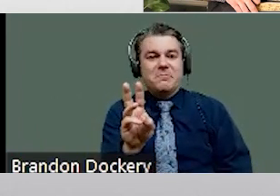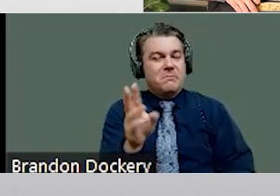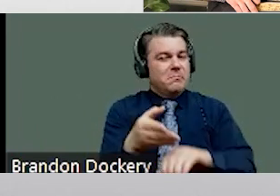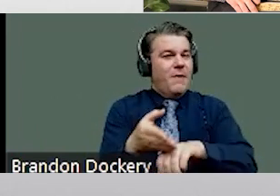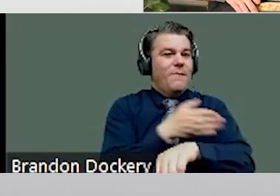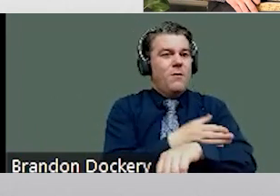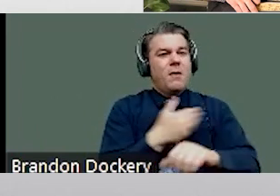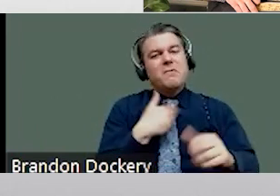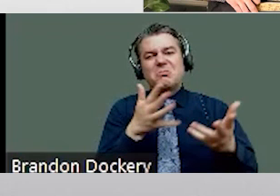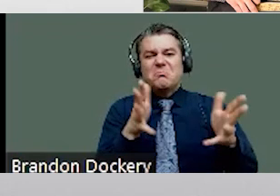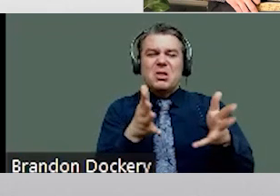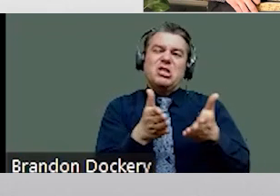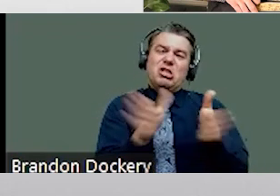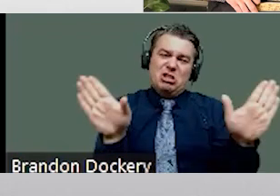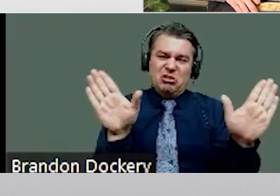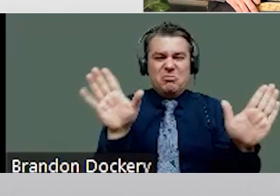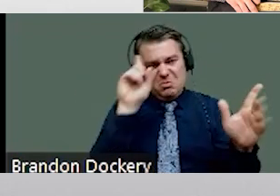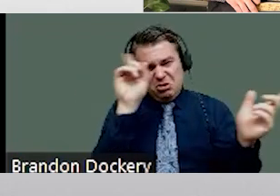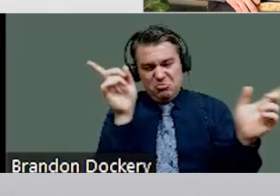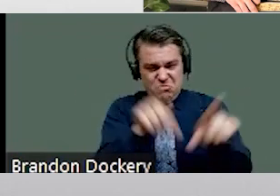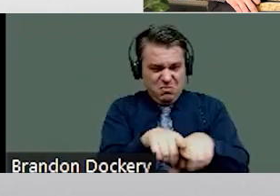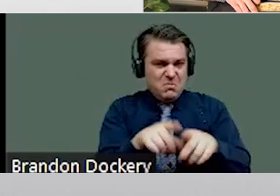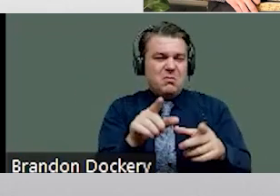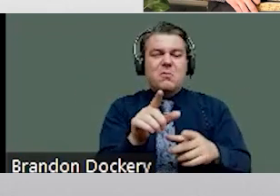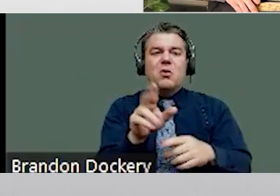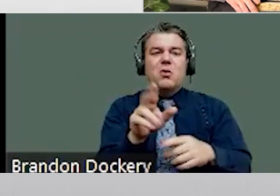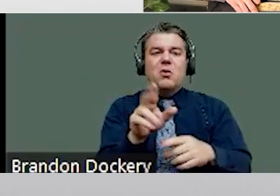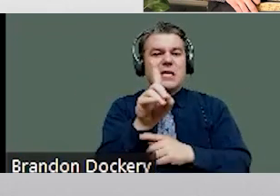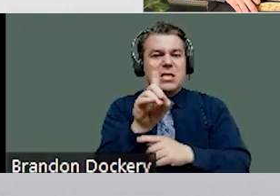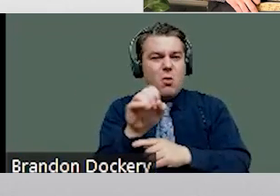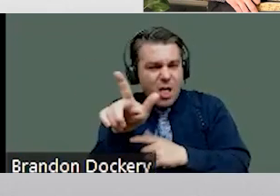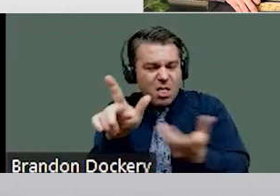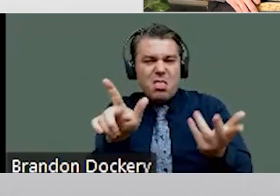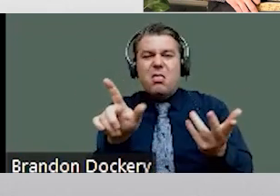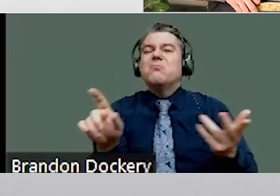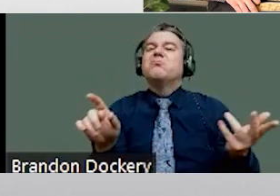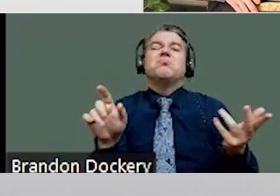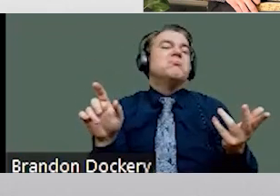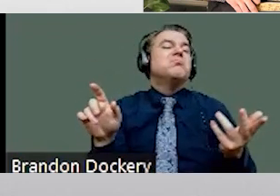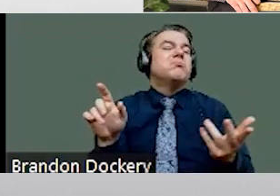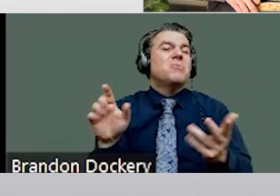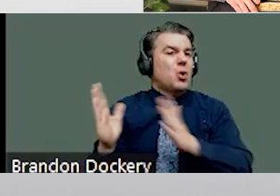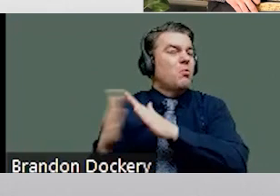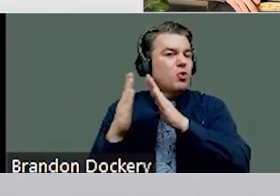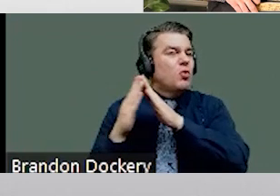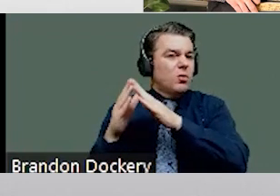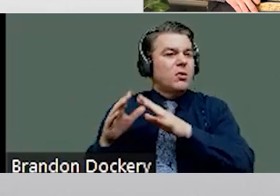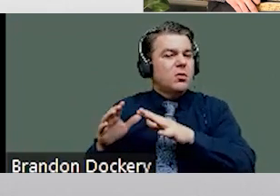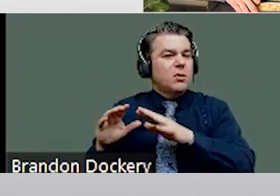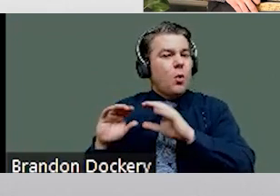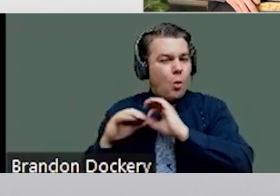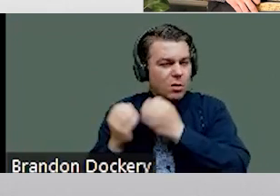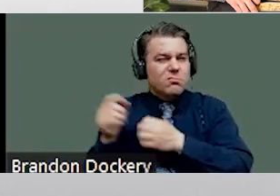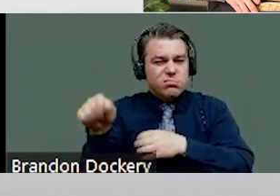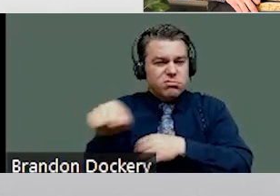a general agreement between Wage and Hour at USDOL and the community entities that